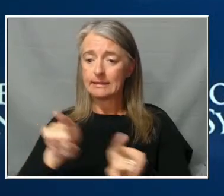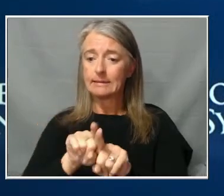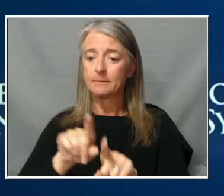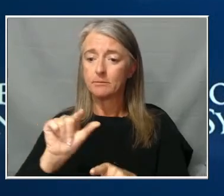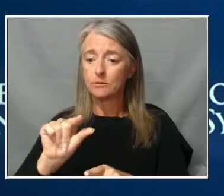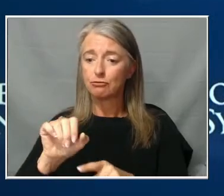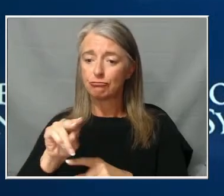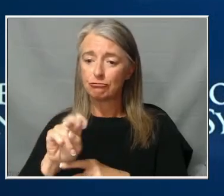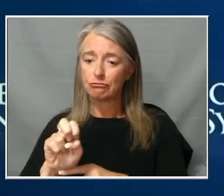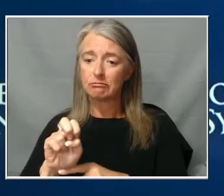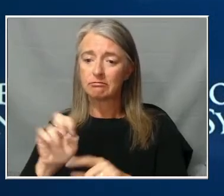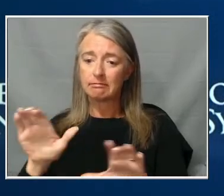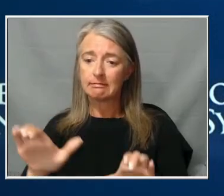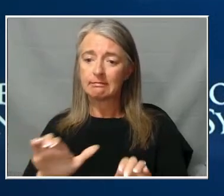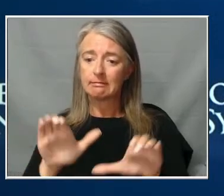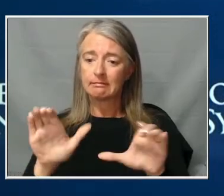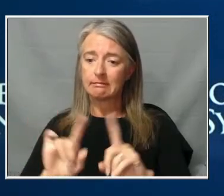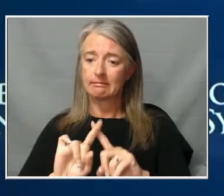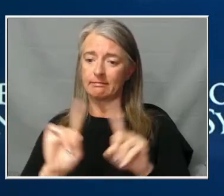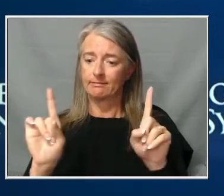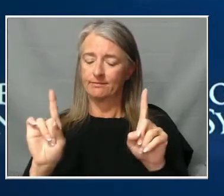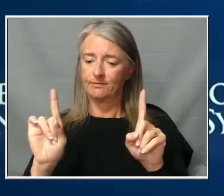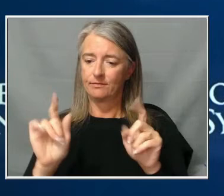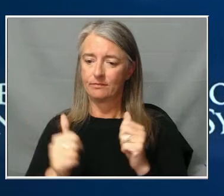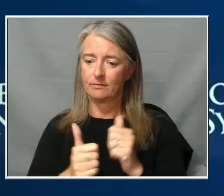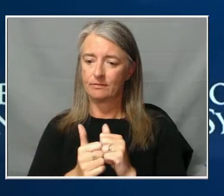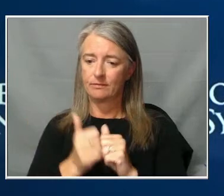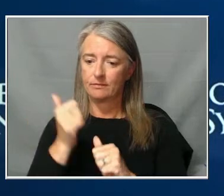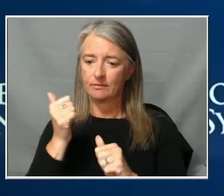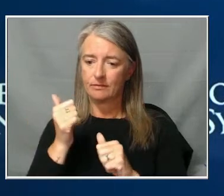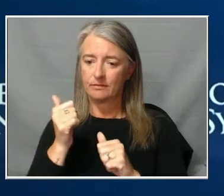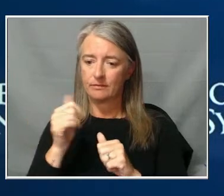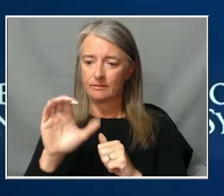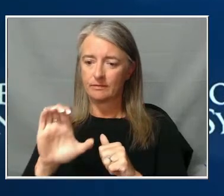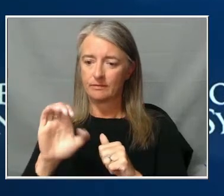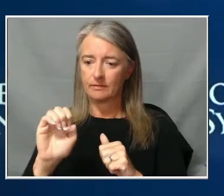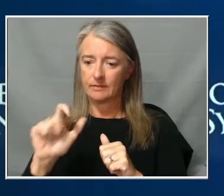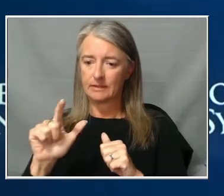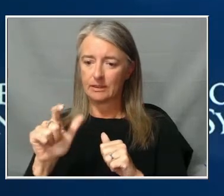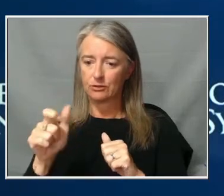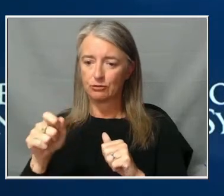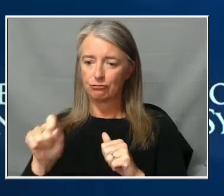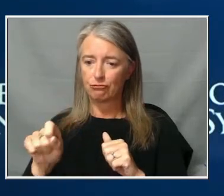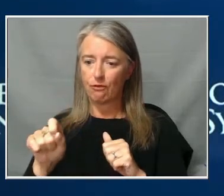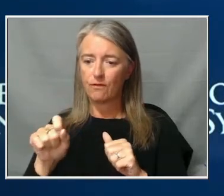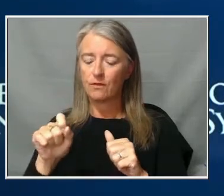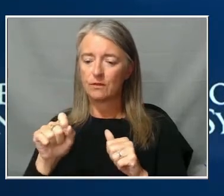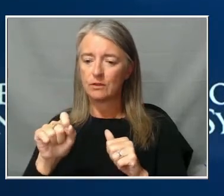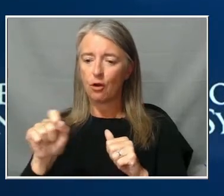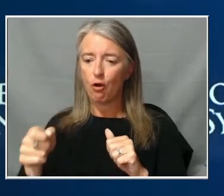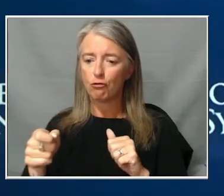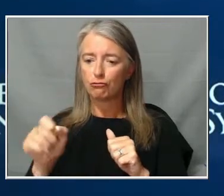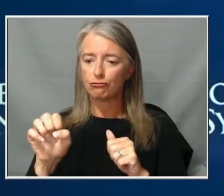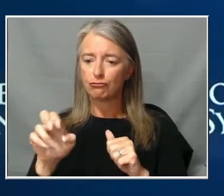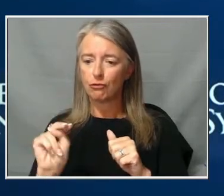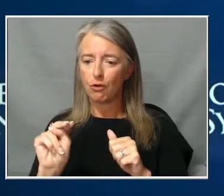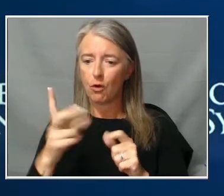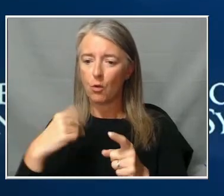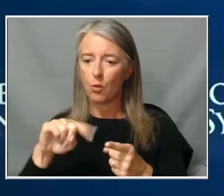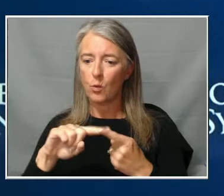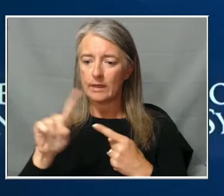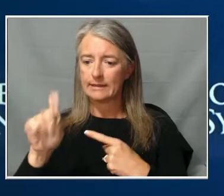very, very differently, because most genes in most cells are turned off, and they only get turned on when they need to be.